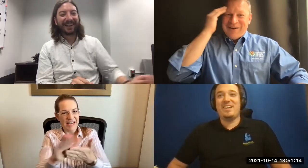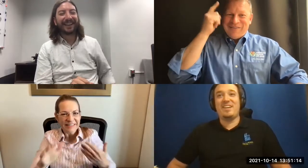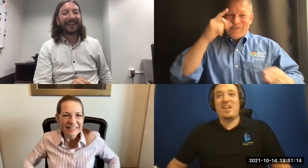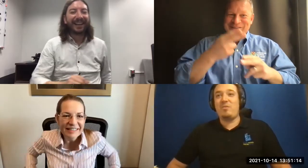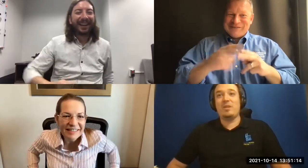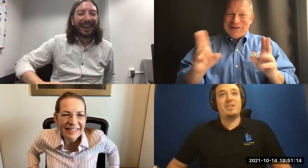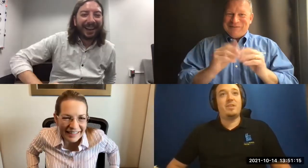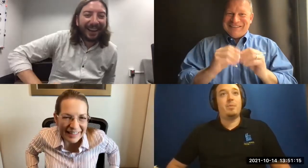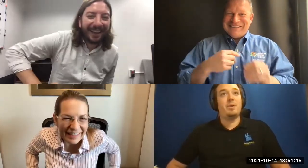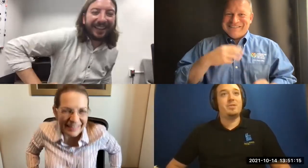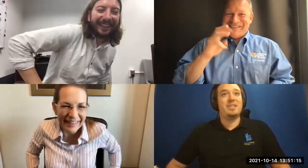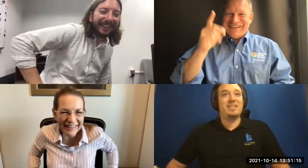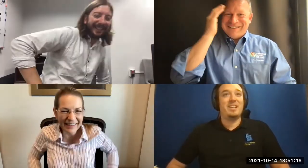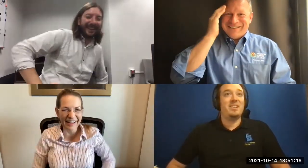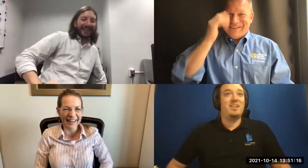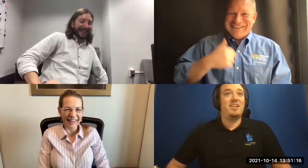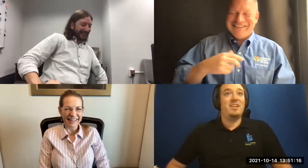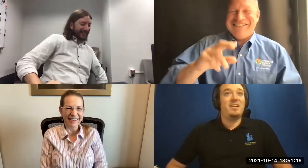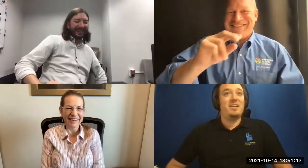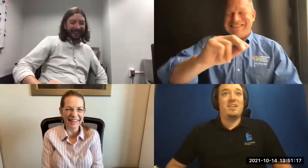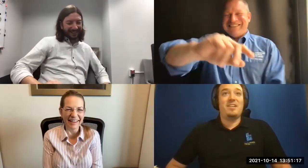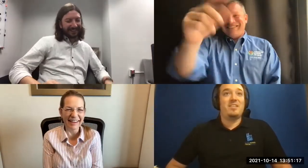Nice. Everyone likes everything proposed. Yeah.